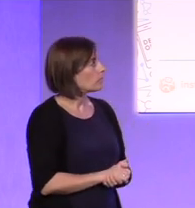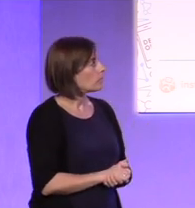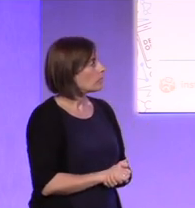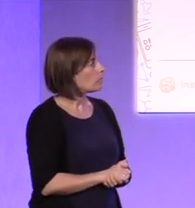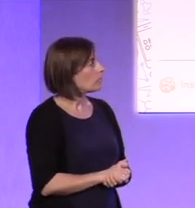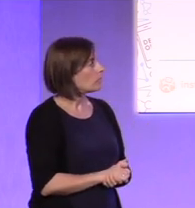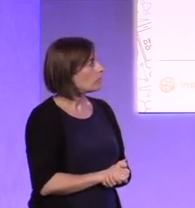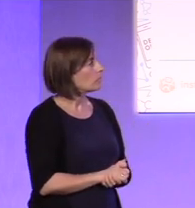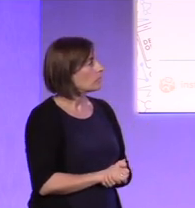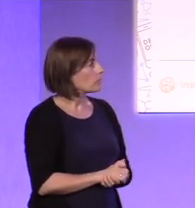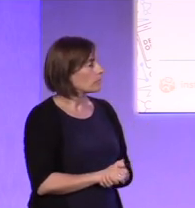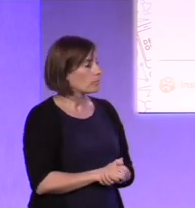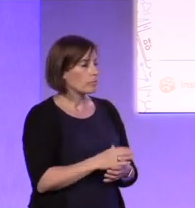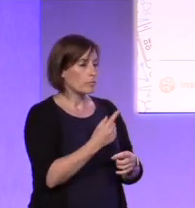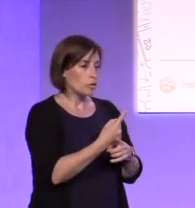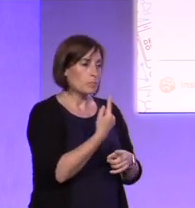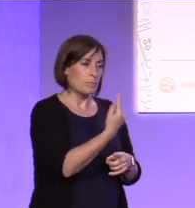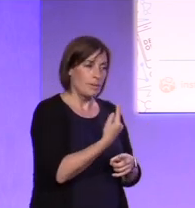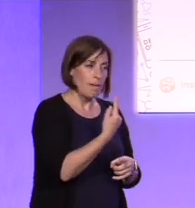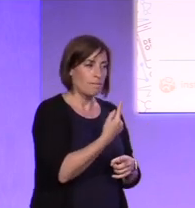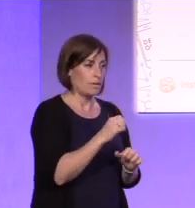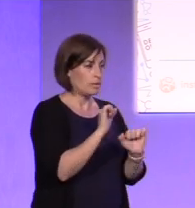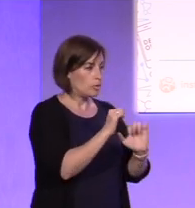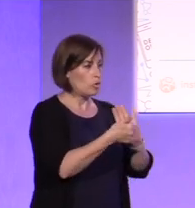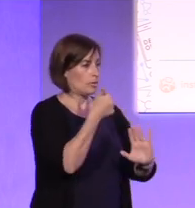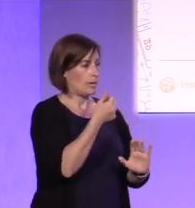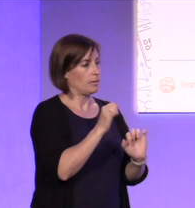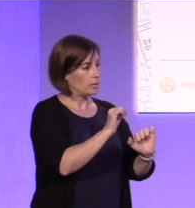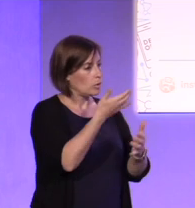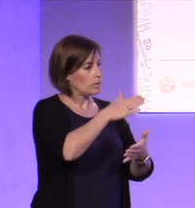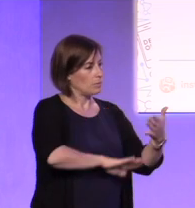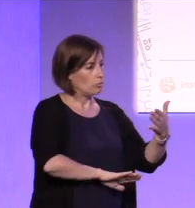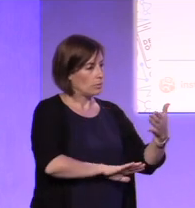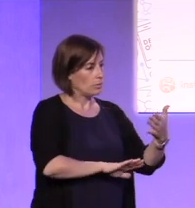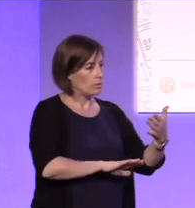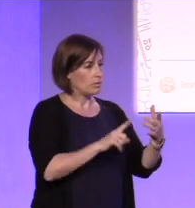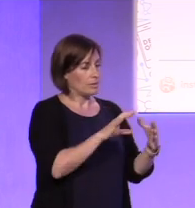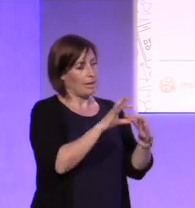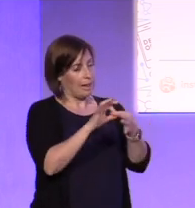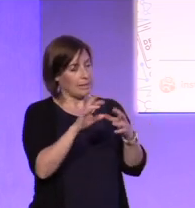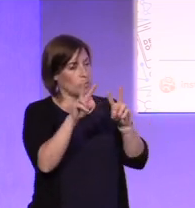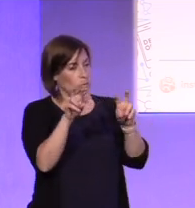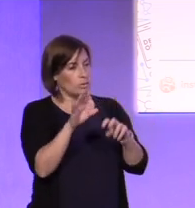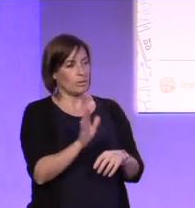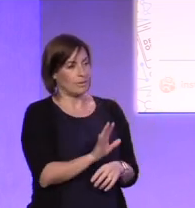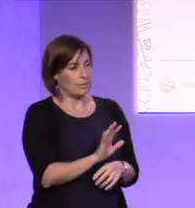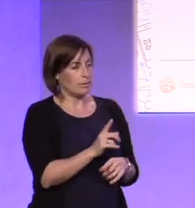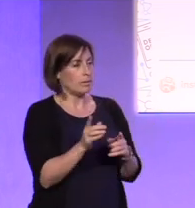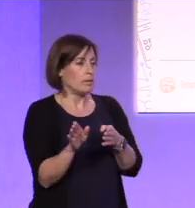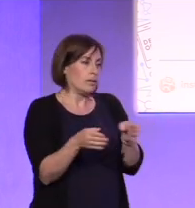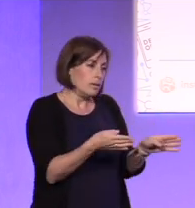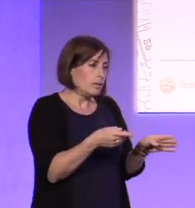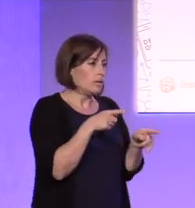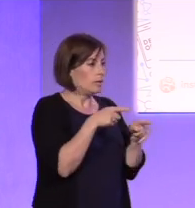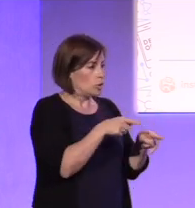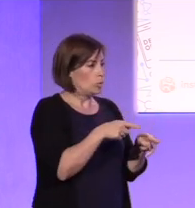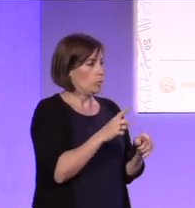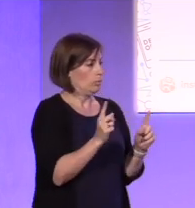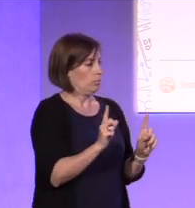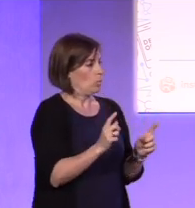bring yourself, bring your skills, bring your experience, bring your personality, because all of these things together are far more